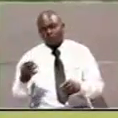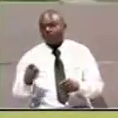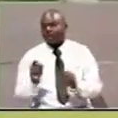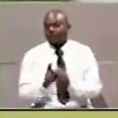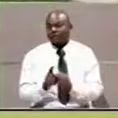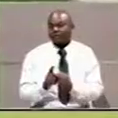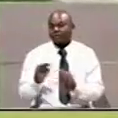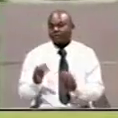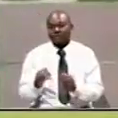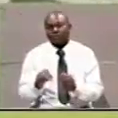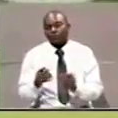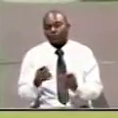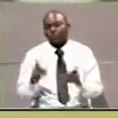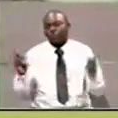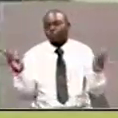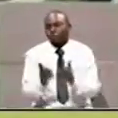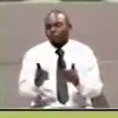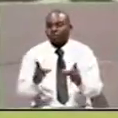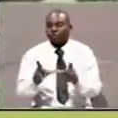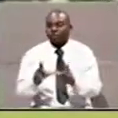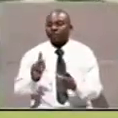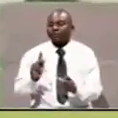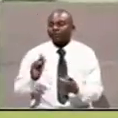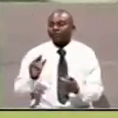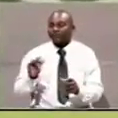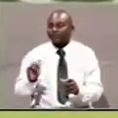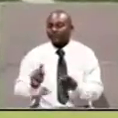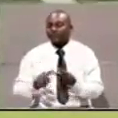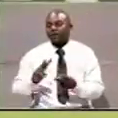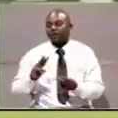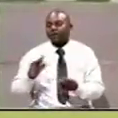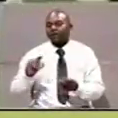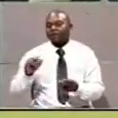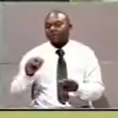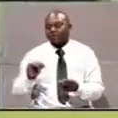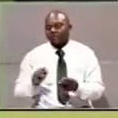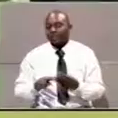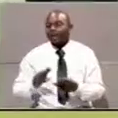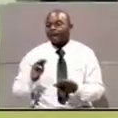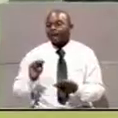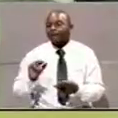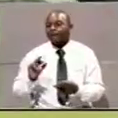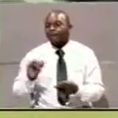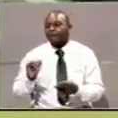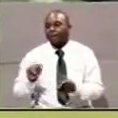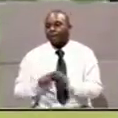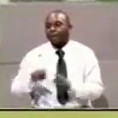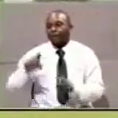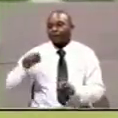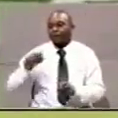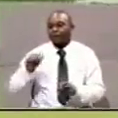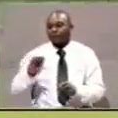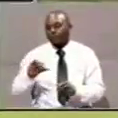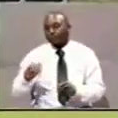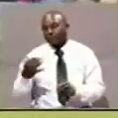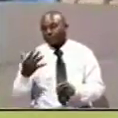got provisional license, including KCC, Vipers, Maroons FC, and Proline FC. The other five